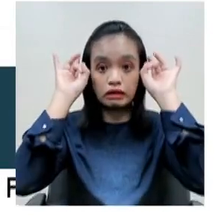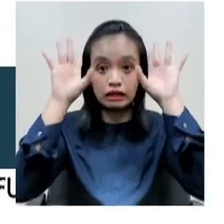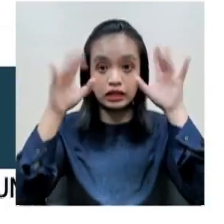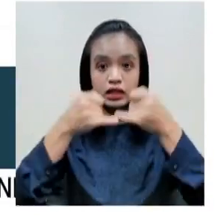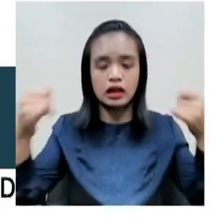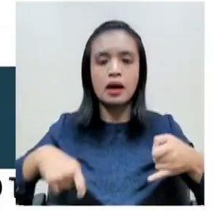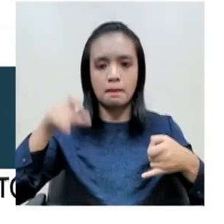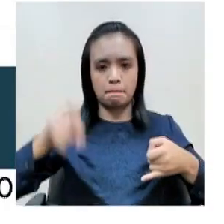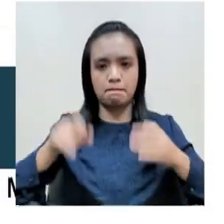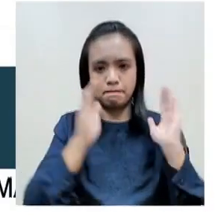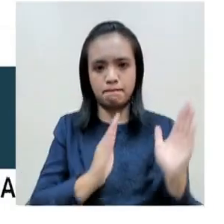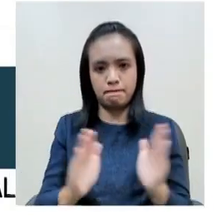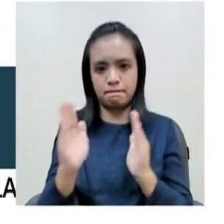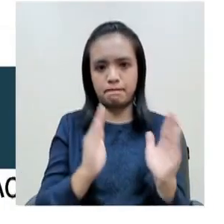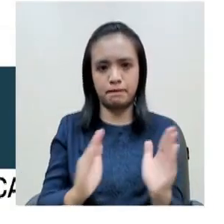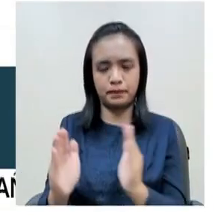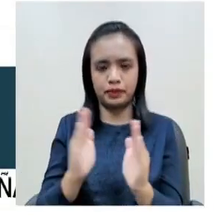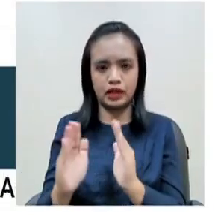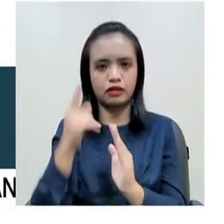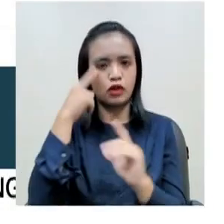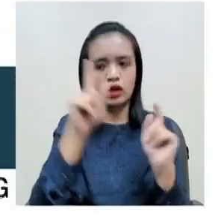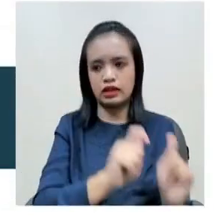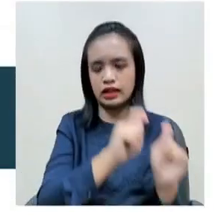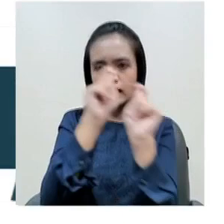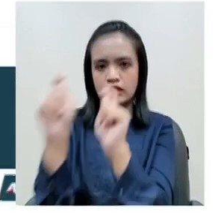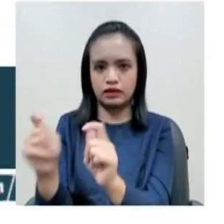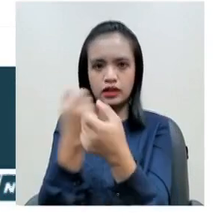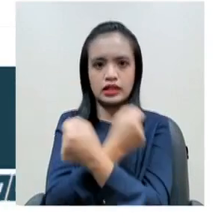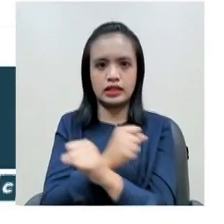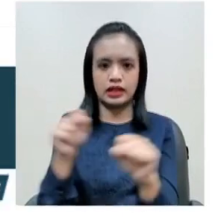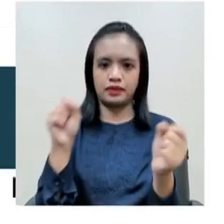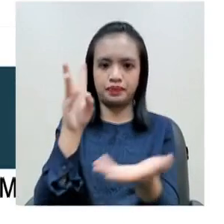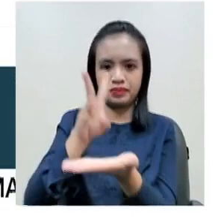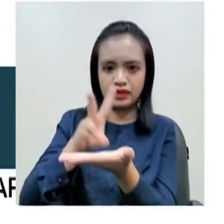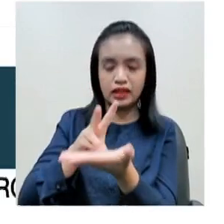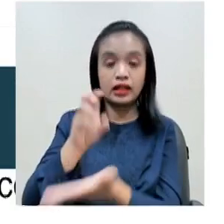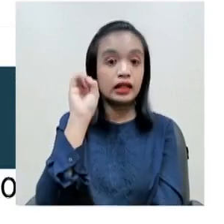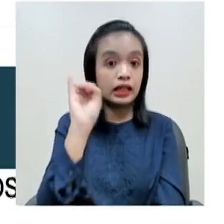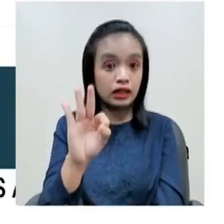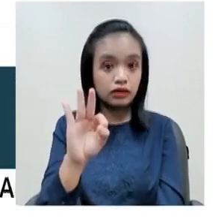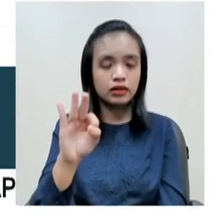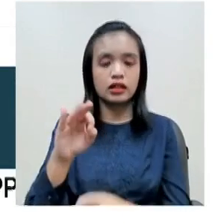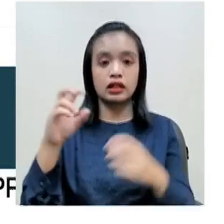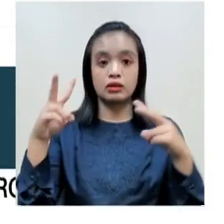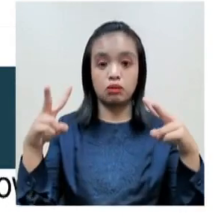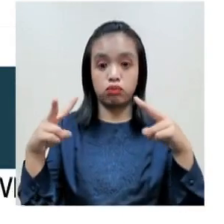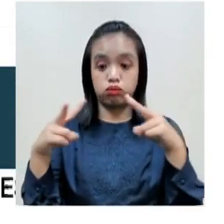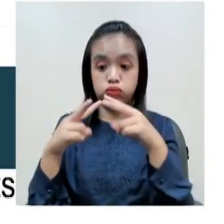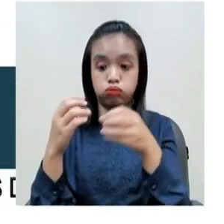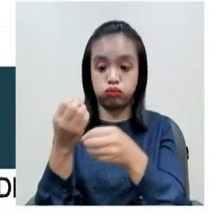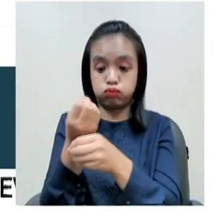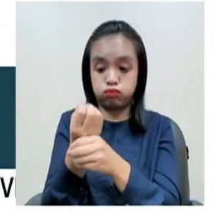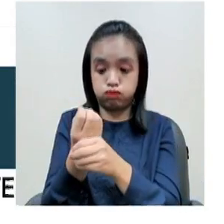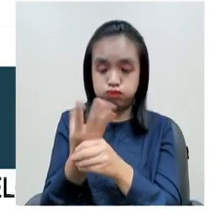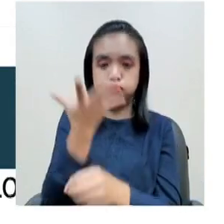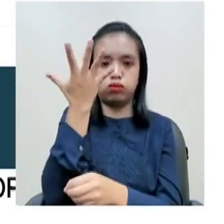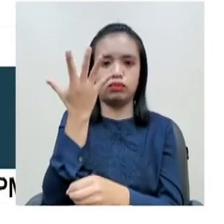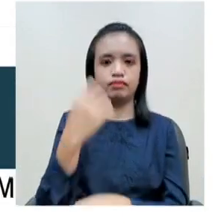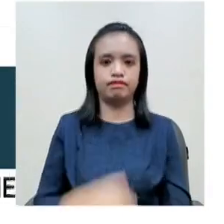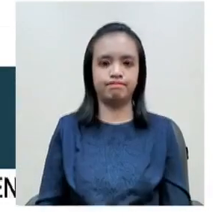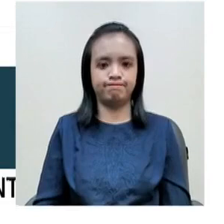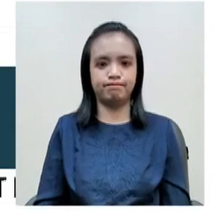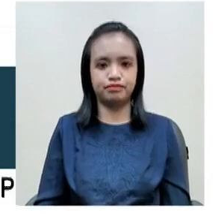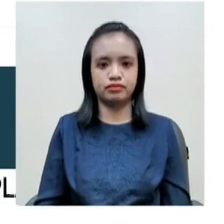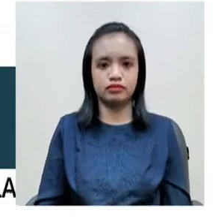ready for evacuation just in case the volcano's activity escalate. And what